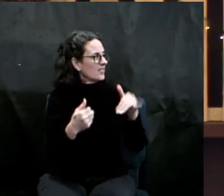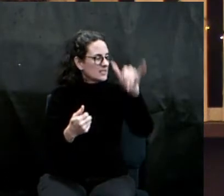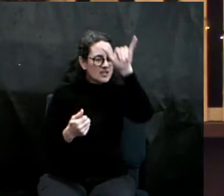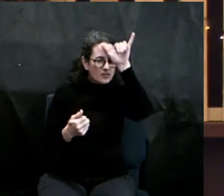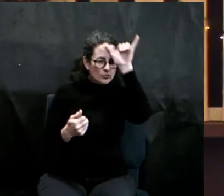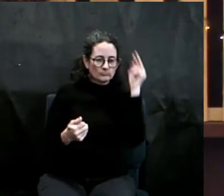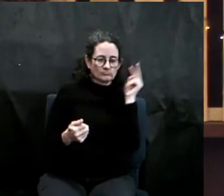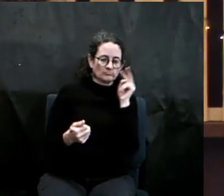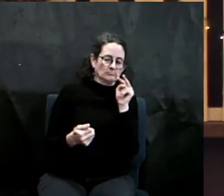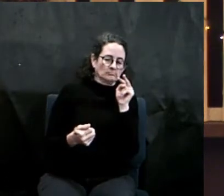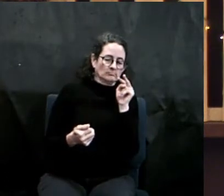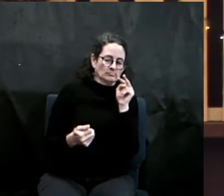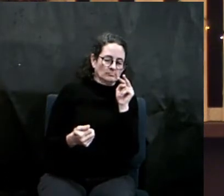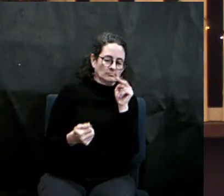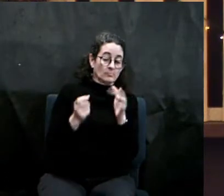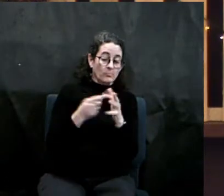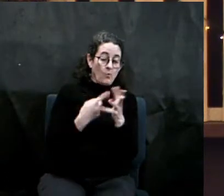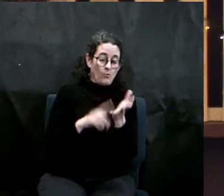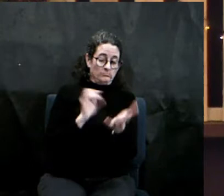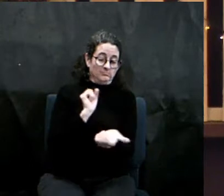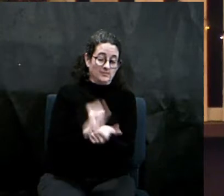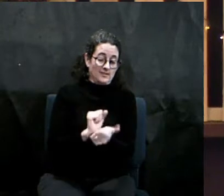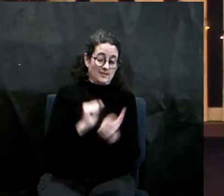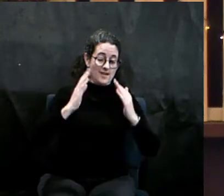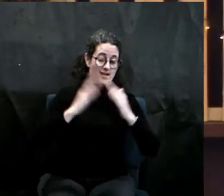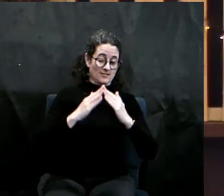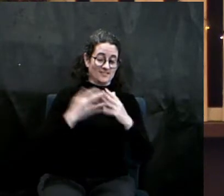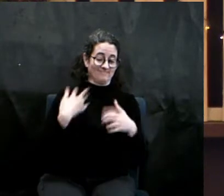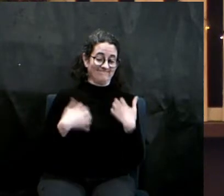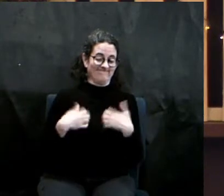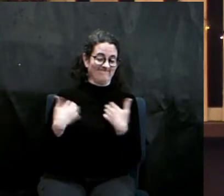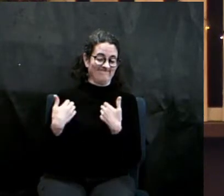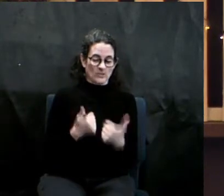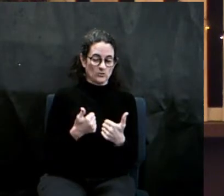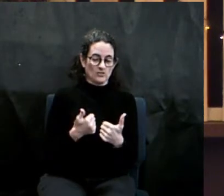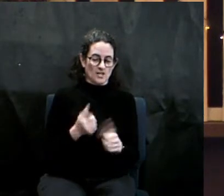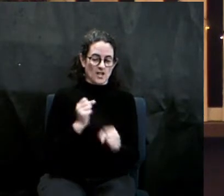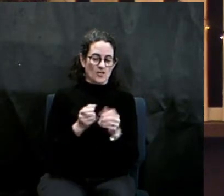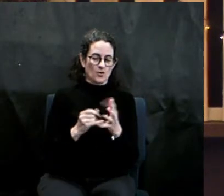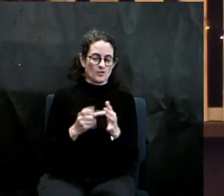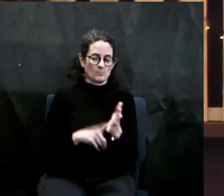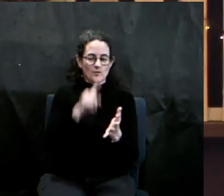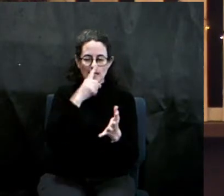he's under house arrest. He's stuck in this house. Surely that will bring an end to all of this.